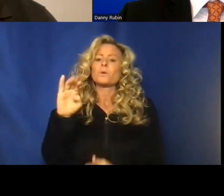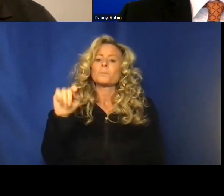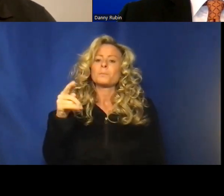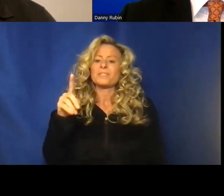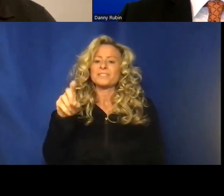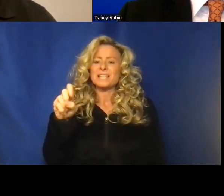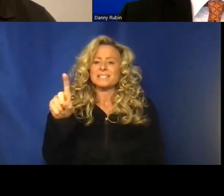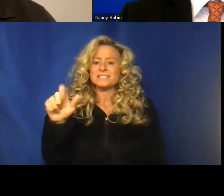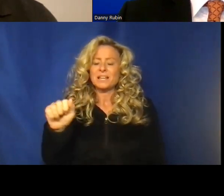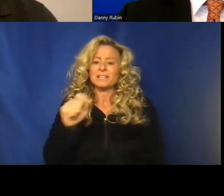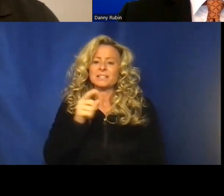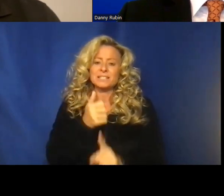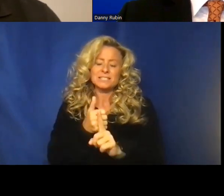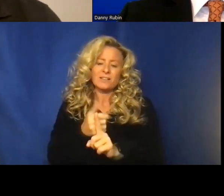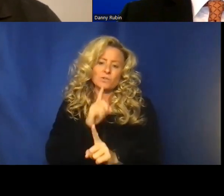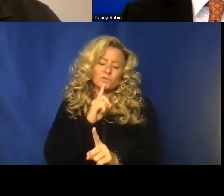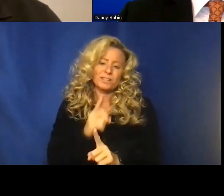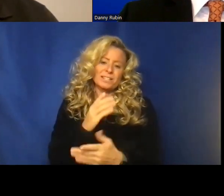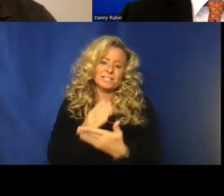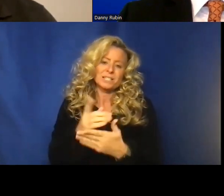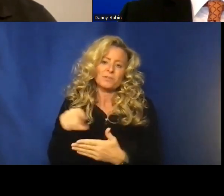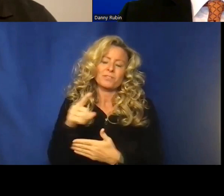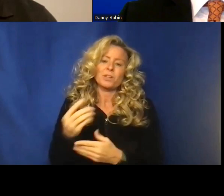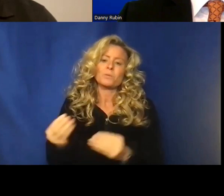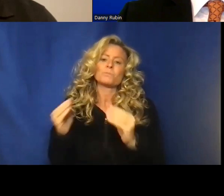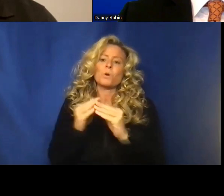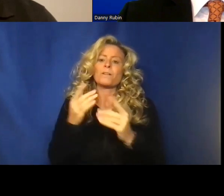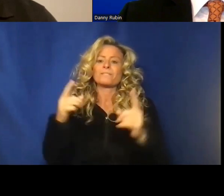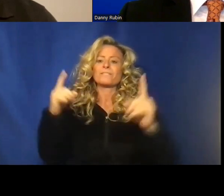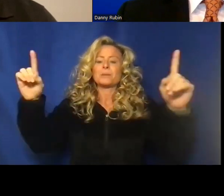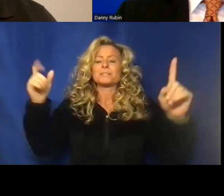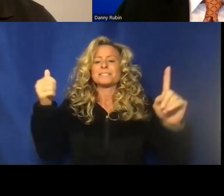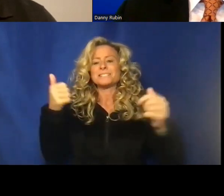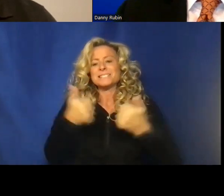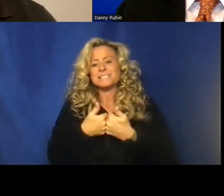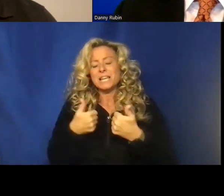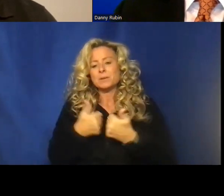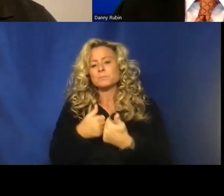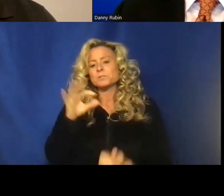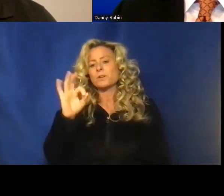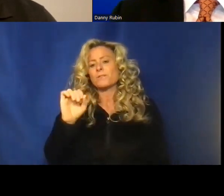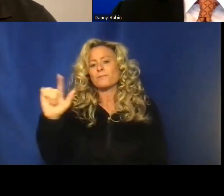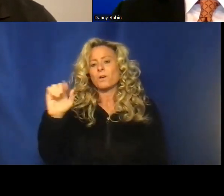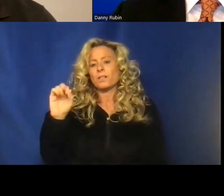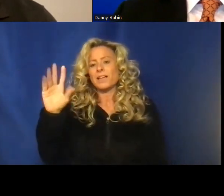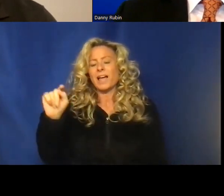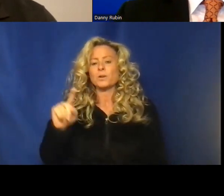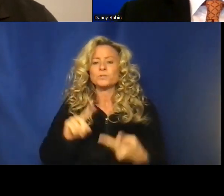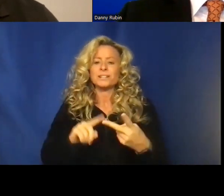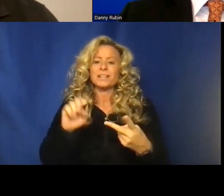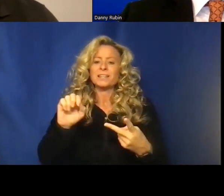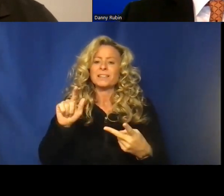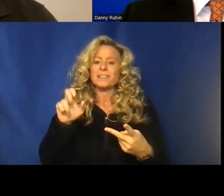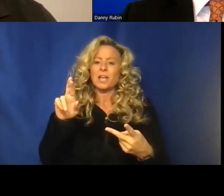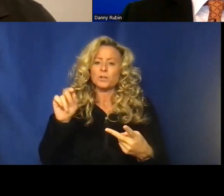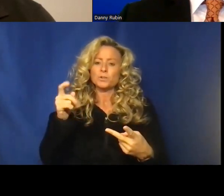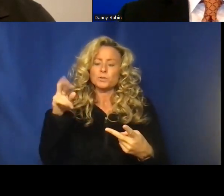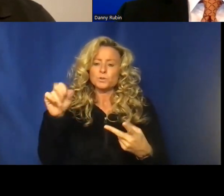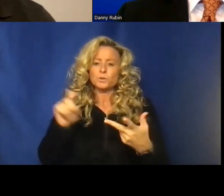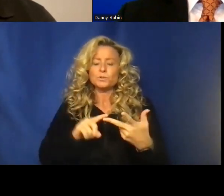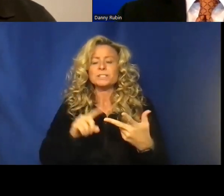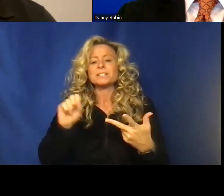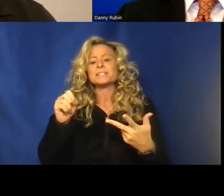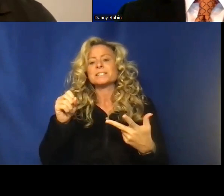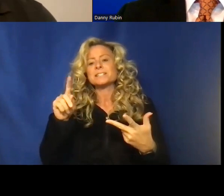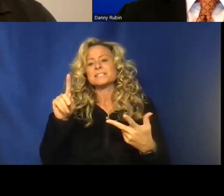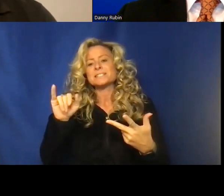of you are familiar with Bethesda. Some of their more famous games are Fallout, the Elder Scrolls franchise, Skyrim, some